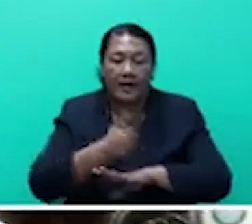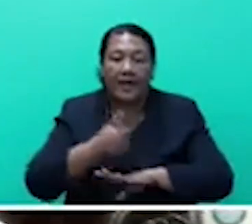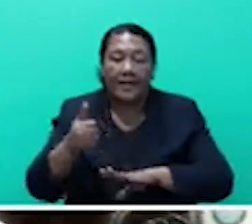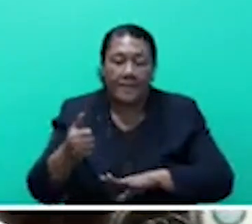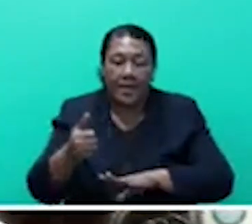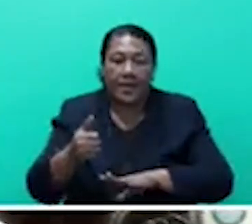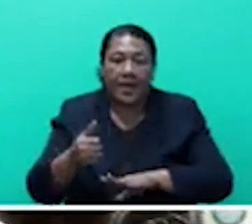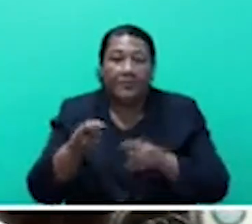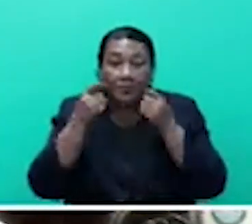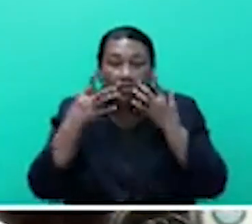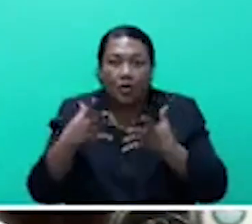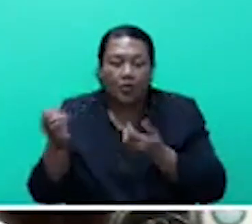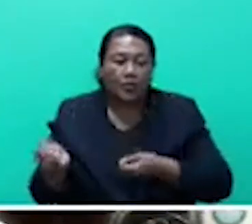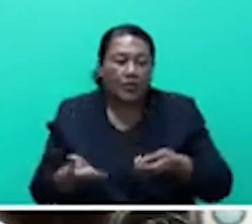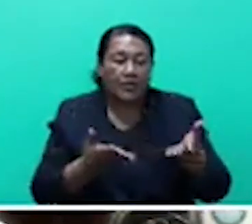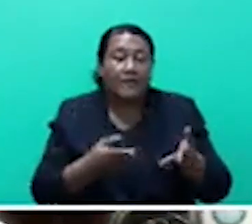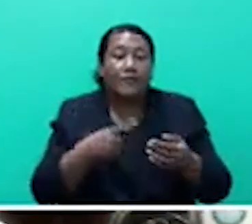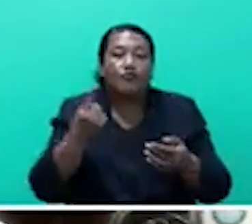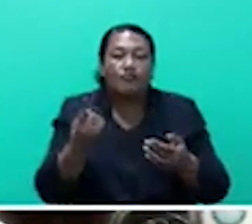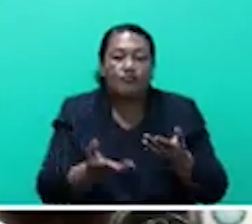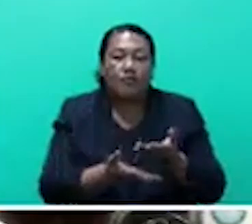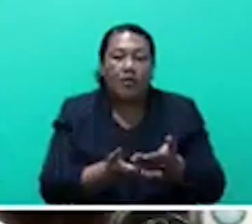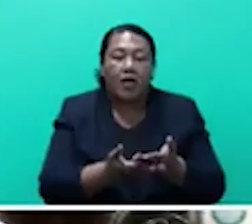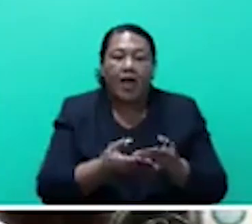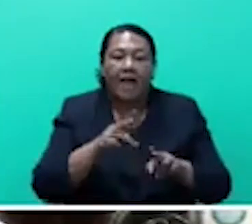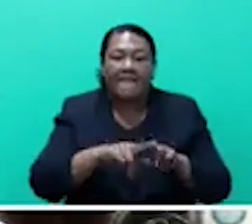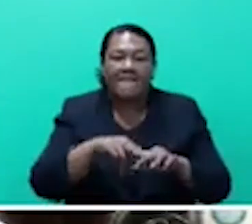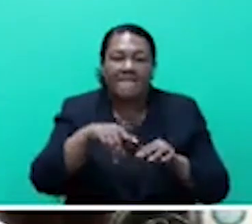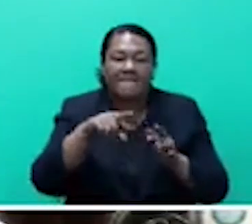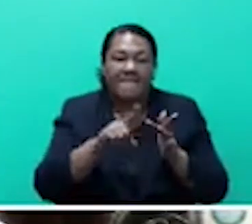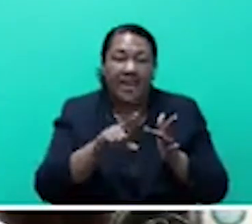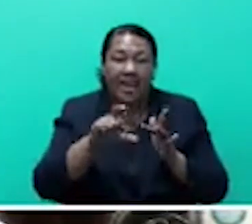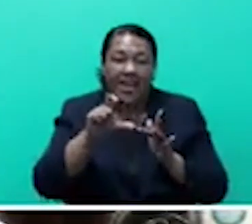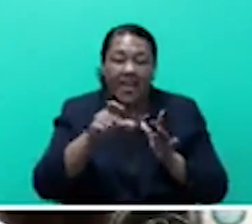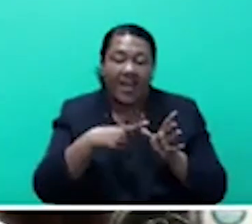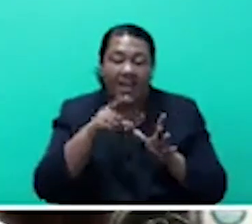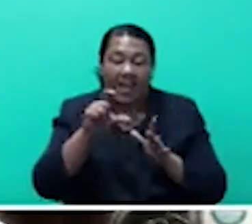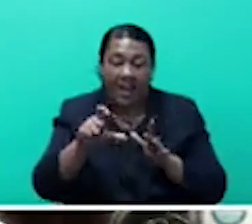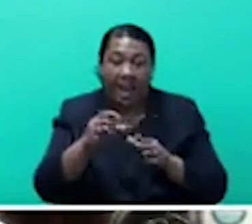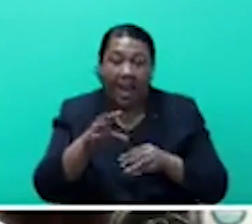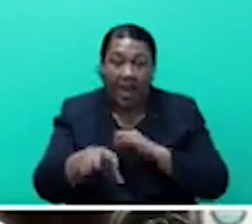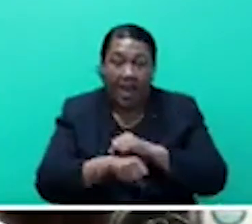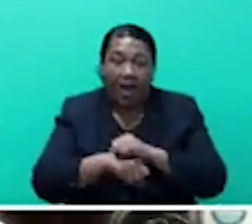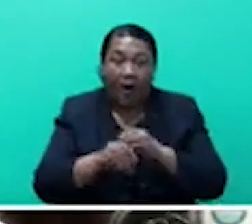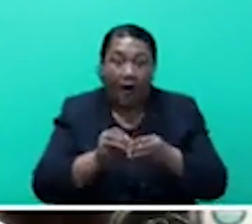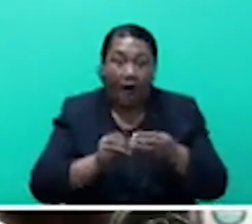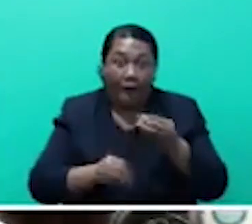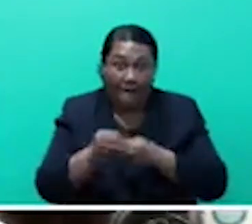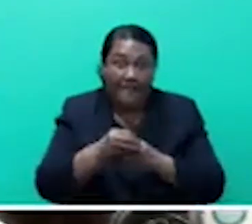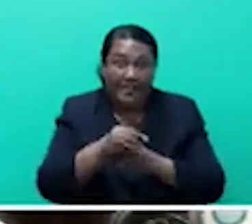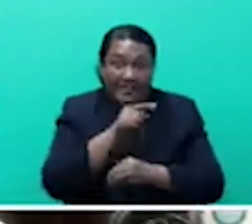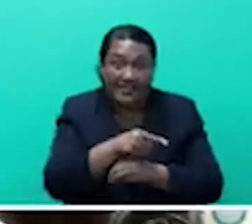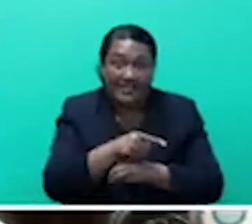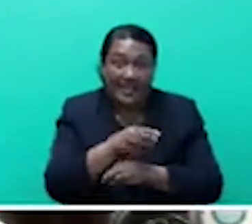FICAC to provide the latitude, and we're providing the environment for FICAC to do, especially for the